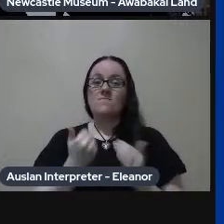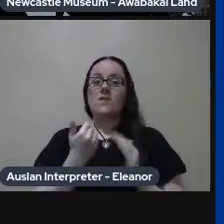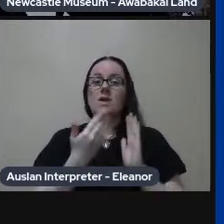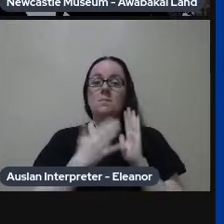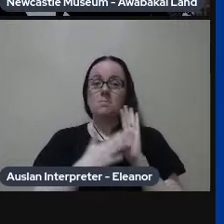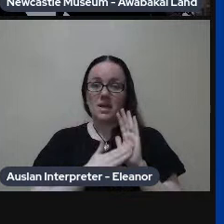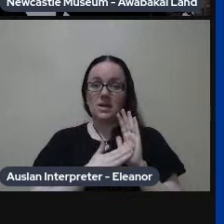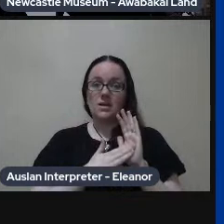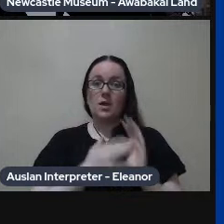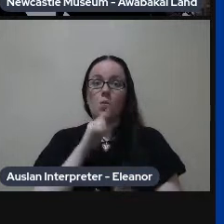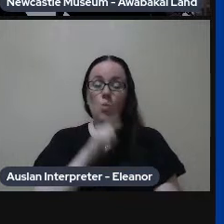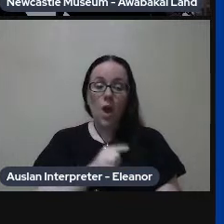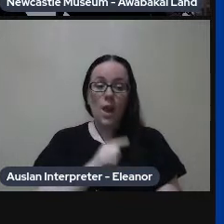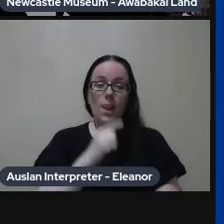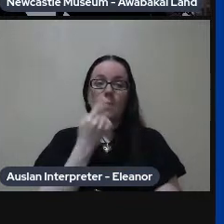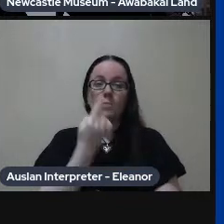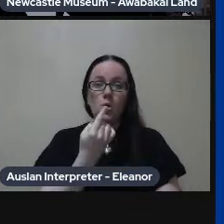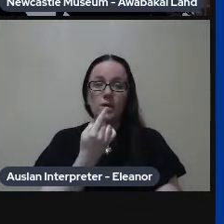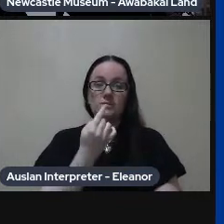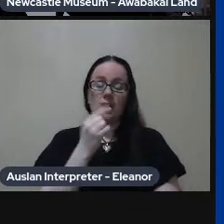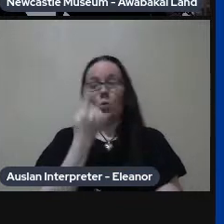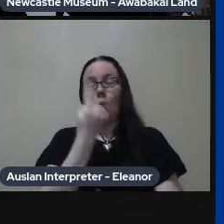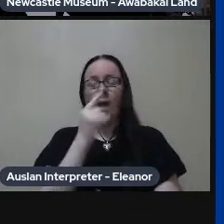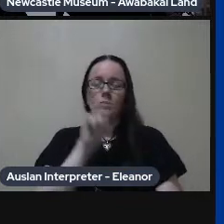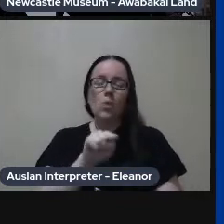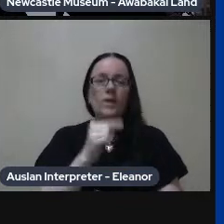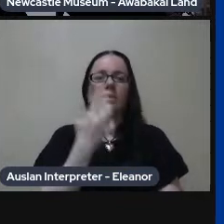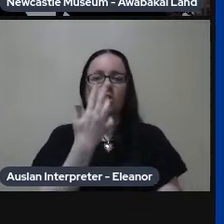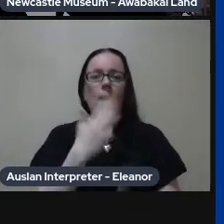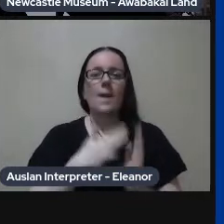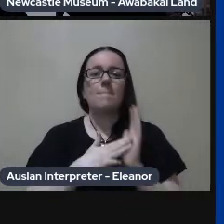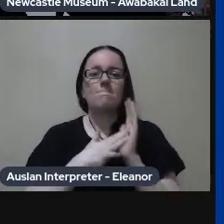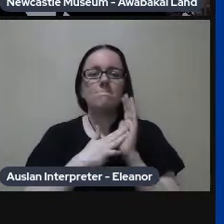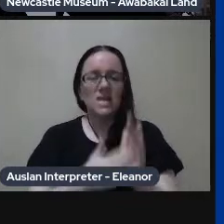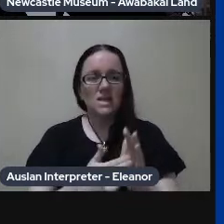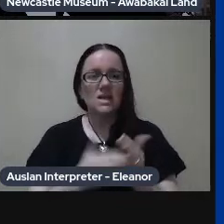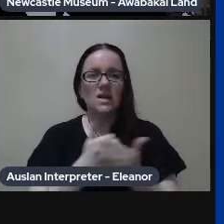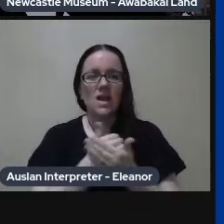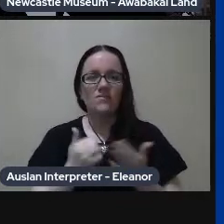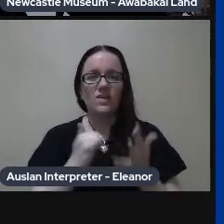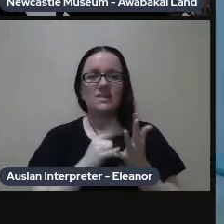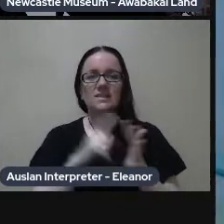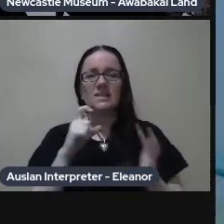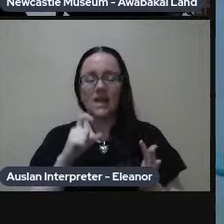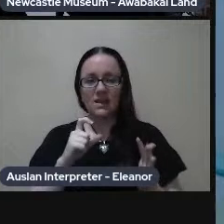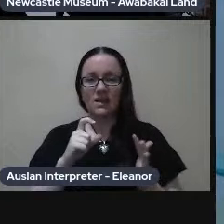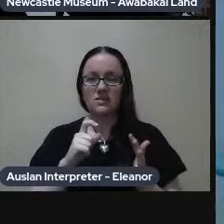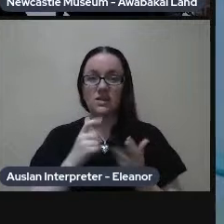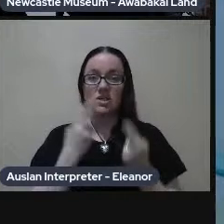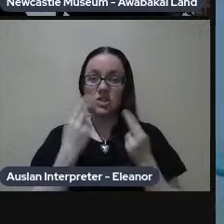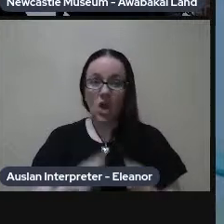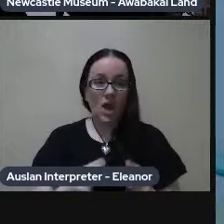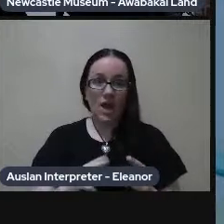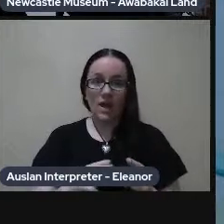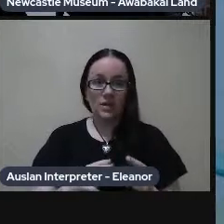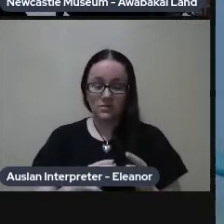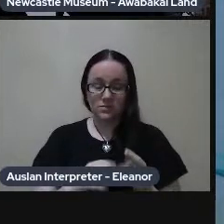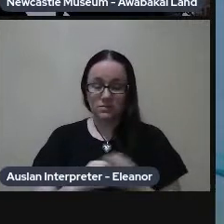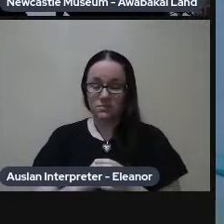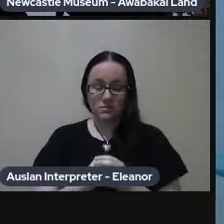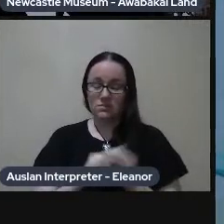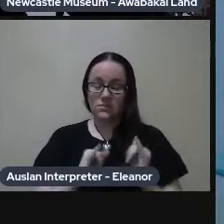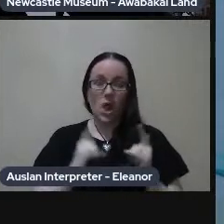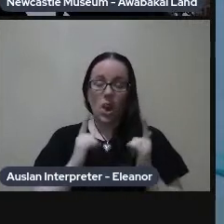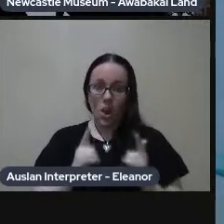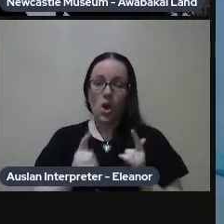1.9 million per second. Sounds right. Thank you. It's a lot. And so